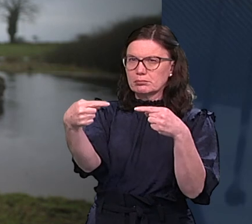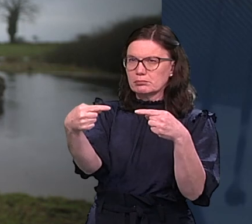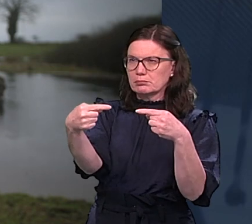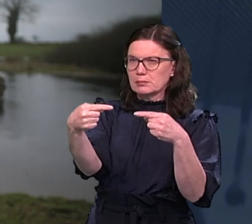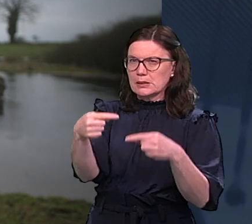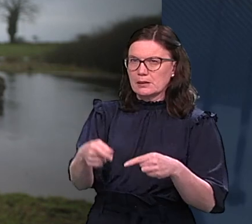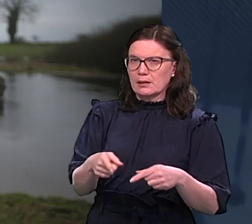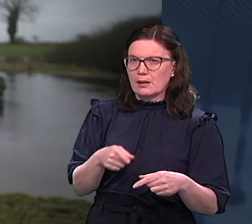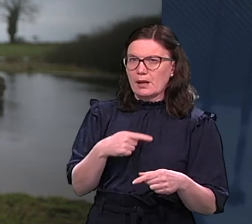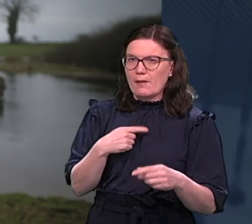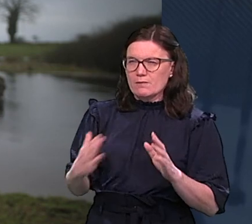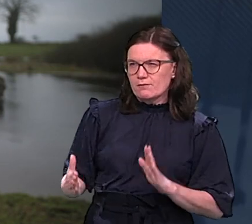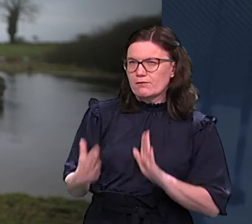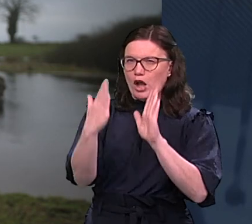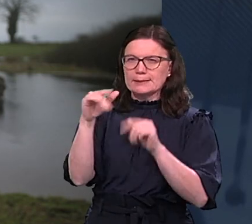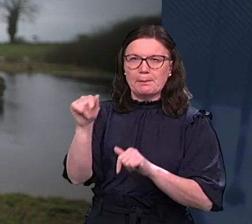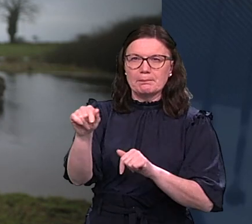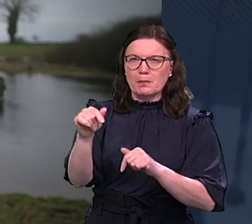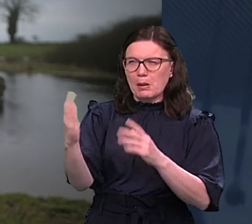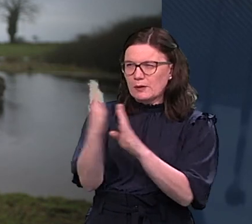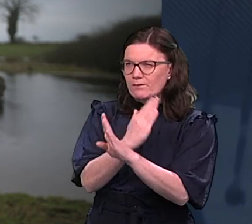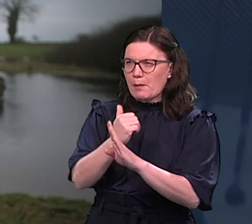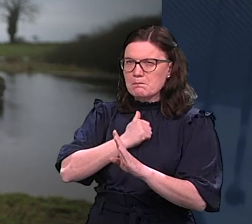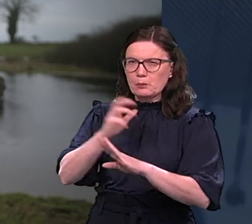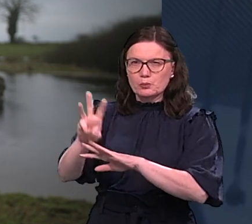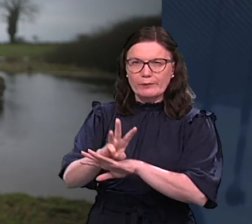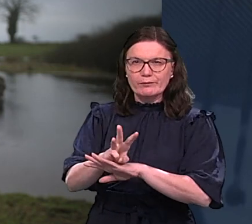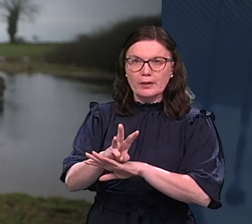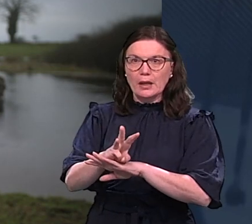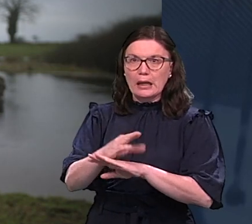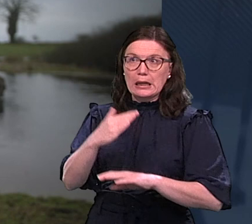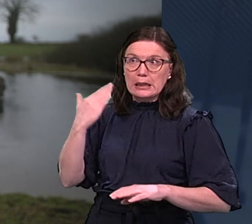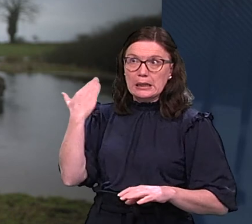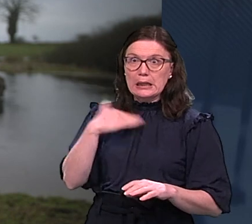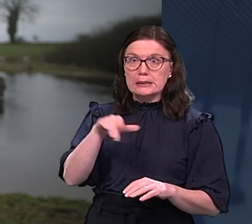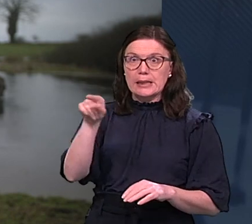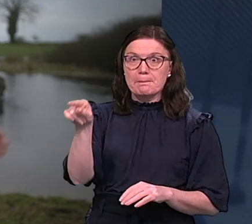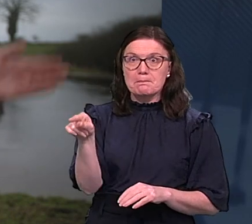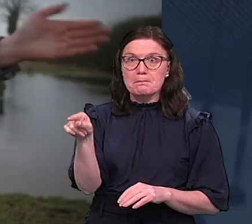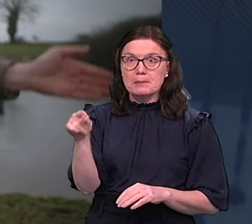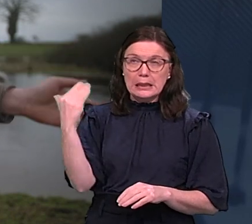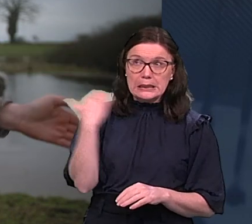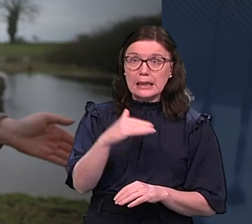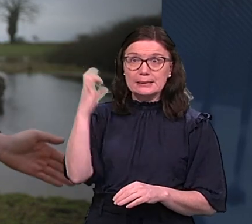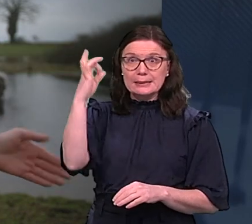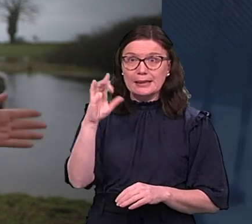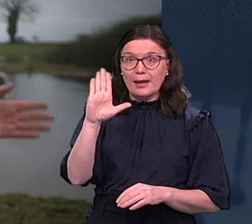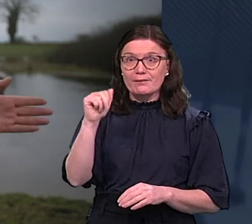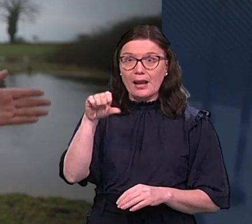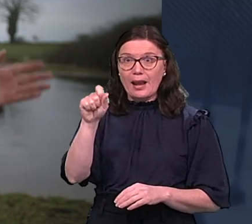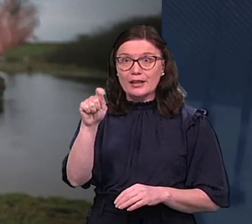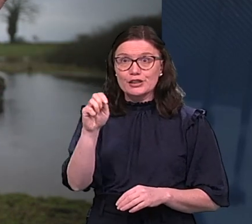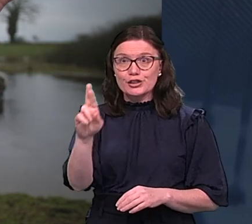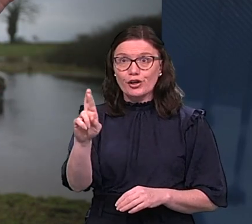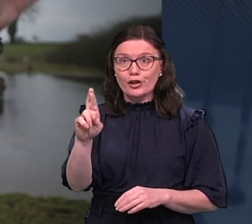him about the affair with his wife. And he killed him. He killed the King of Leinster, Kermit,